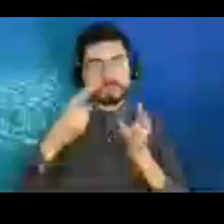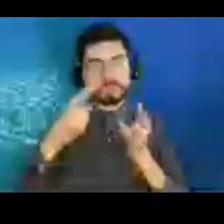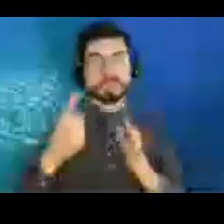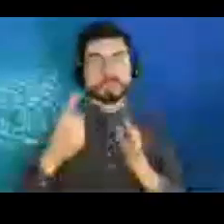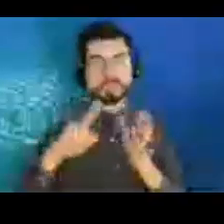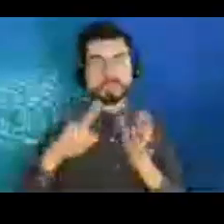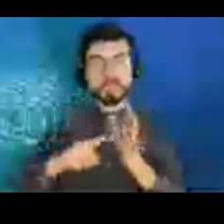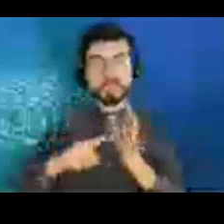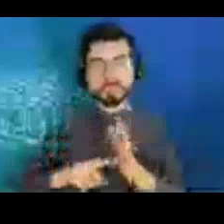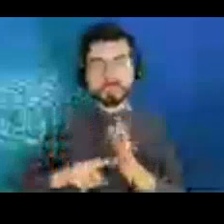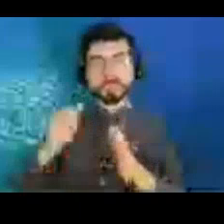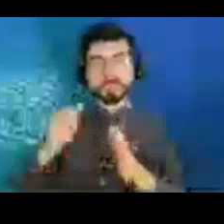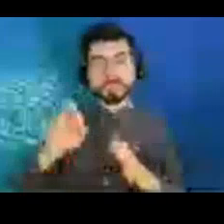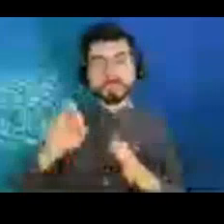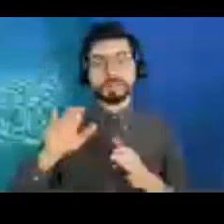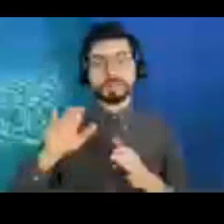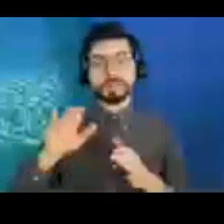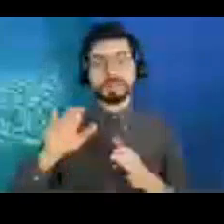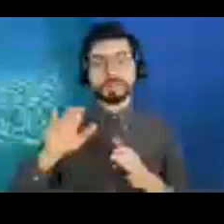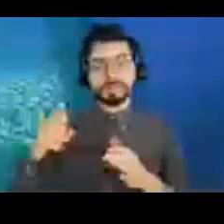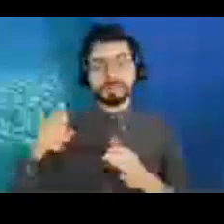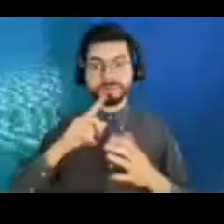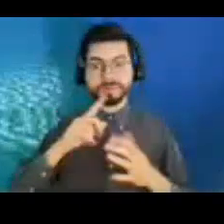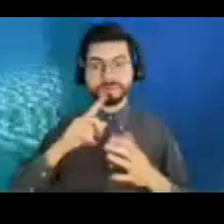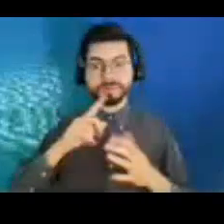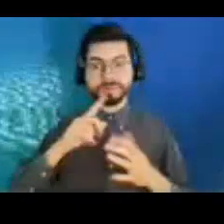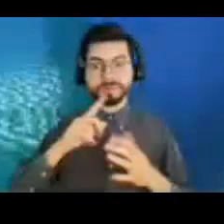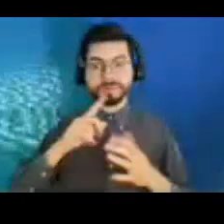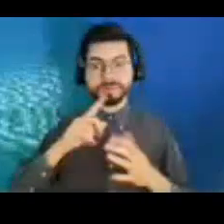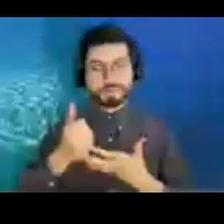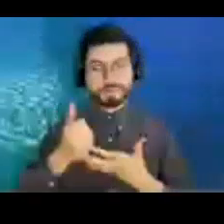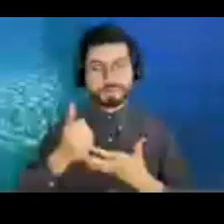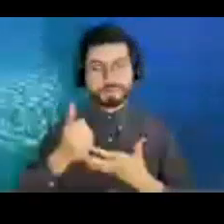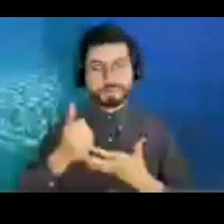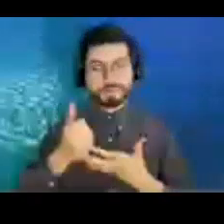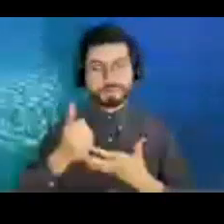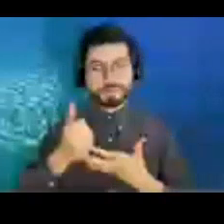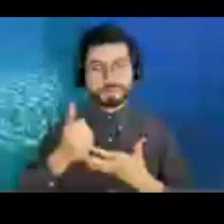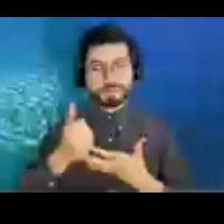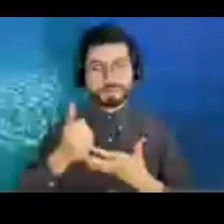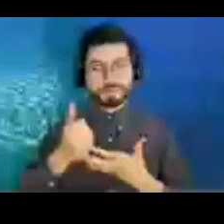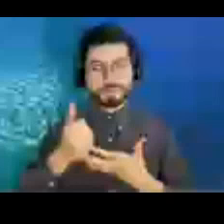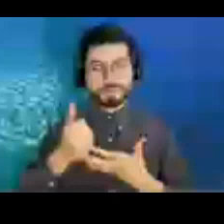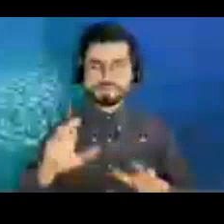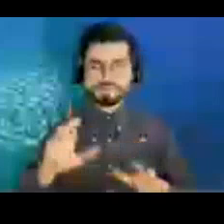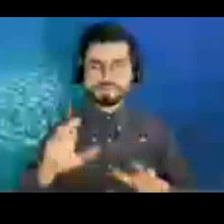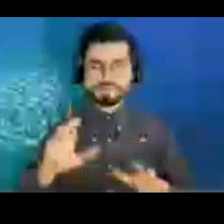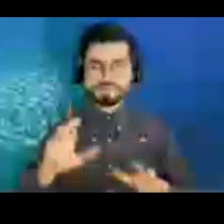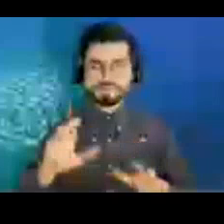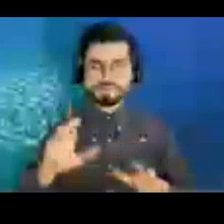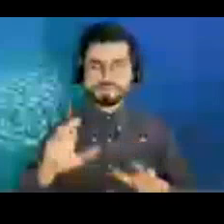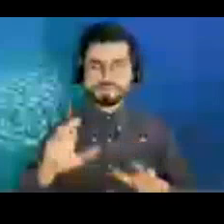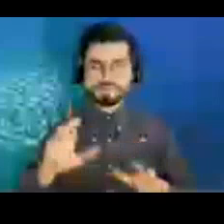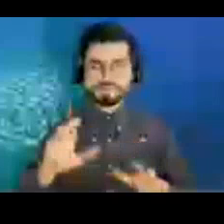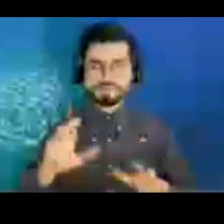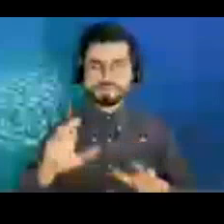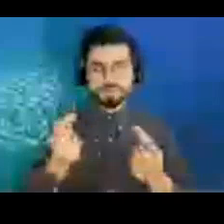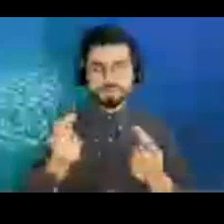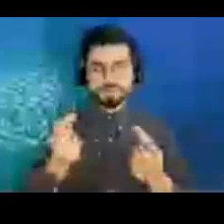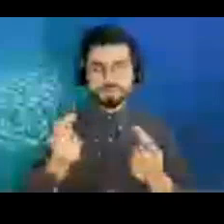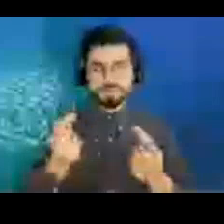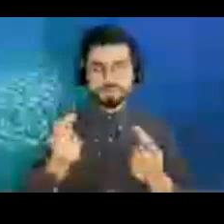researcher, Eric Lopresti, who really wanted to help us out. And that was wonderful. So one thing we did was we started spraying this